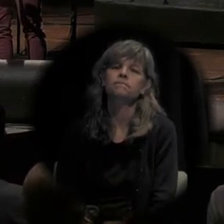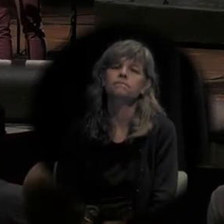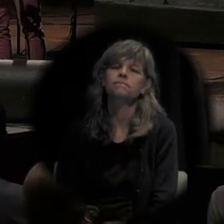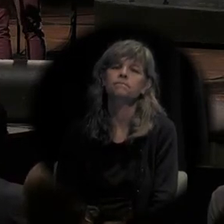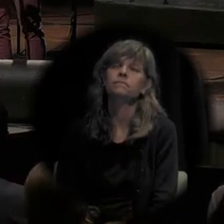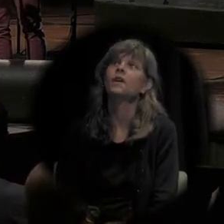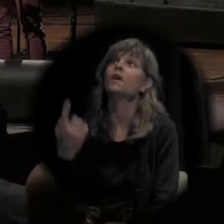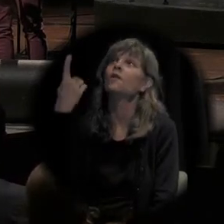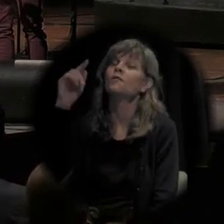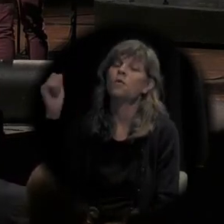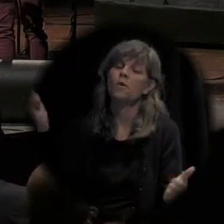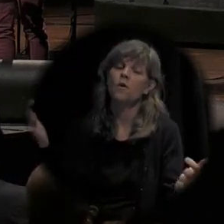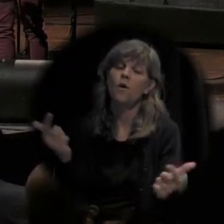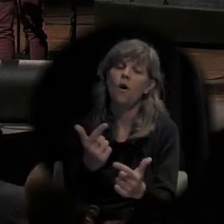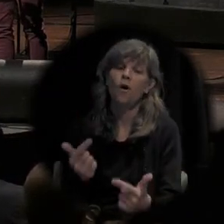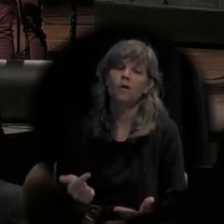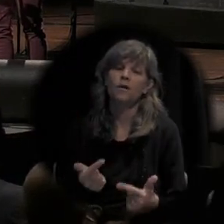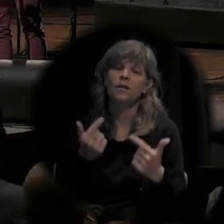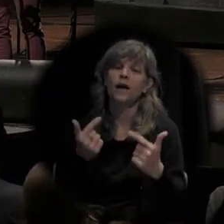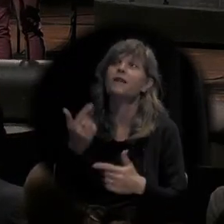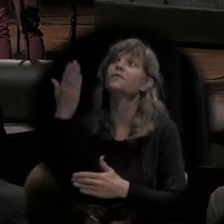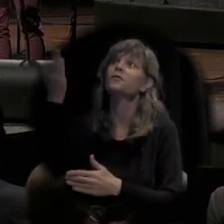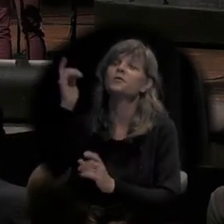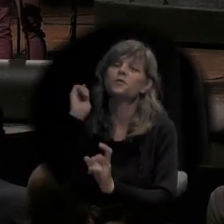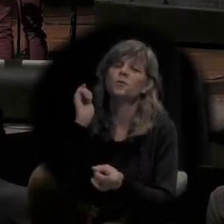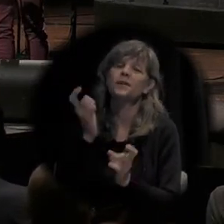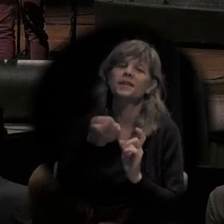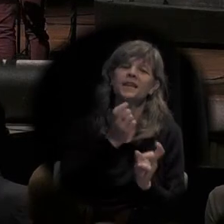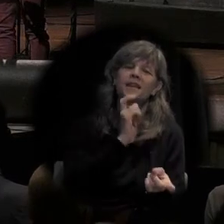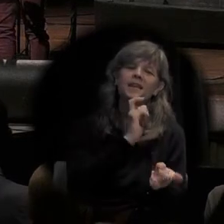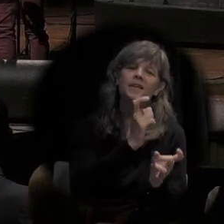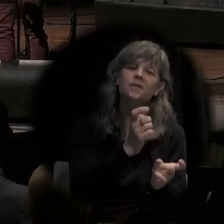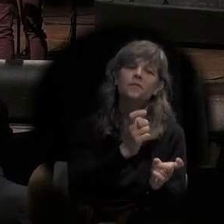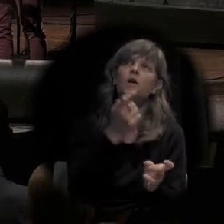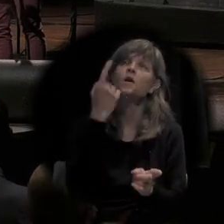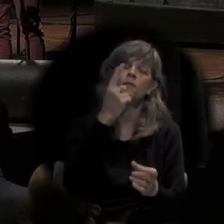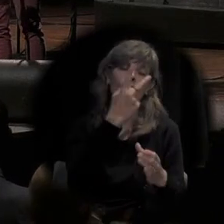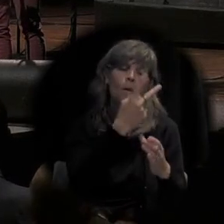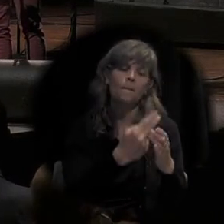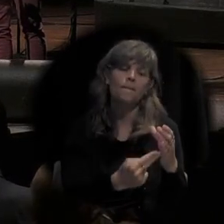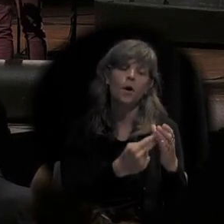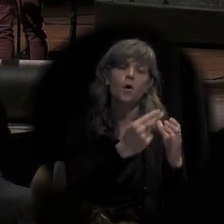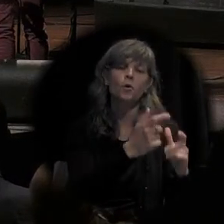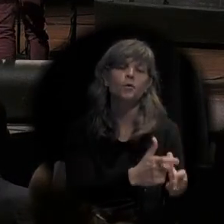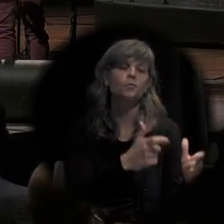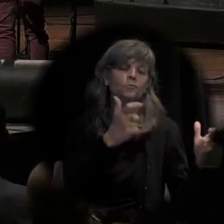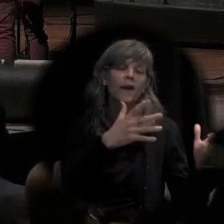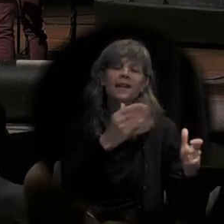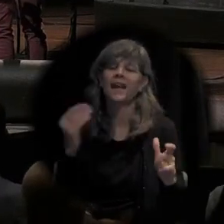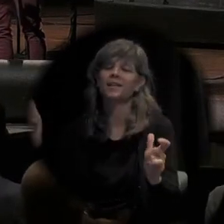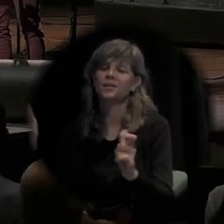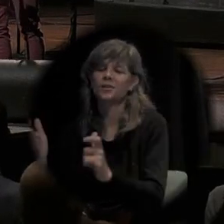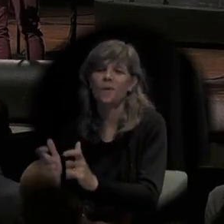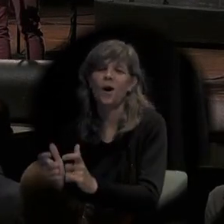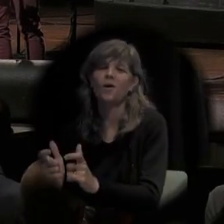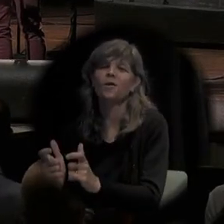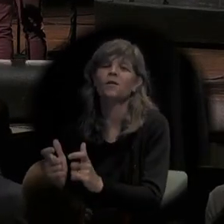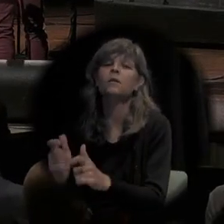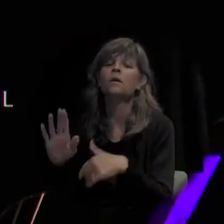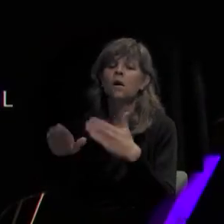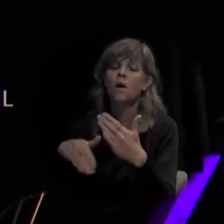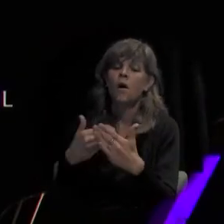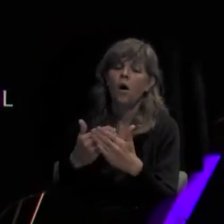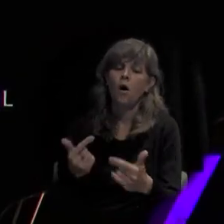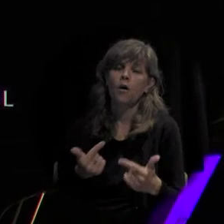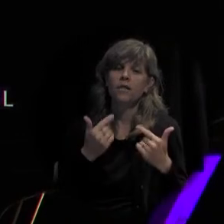To all life thou givest, to both great and small, in all